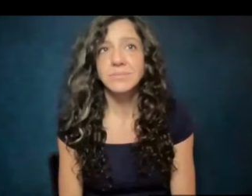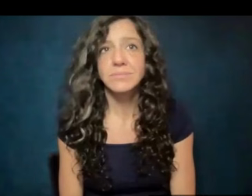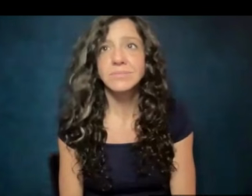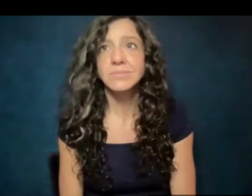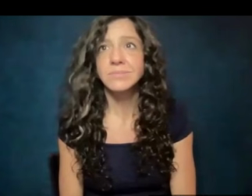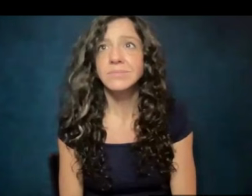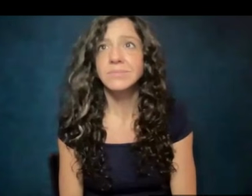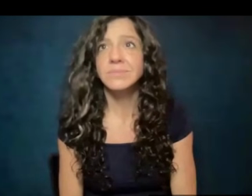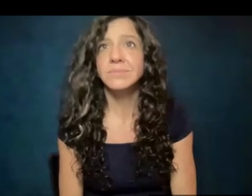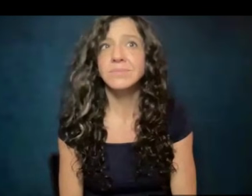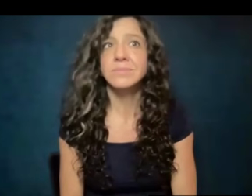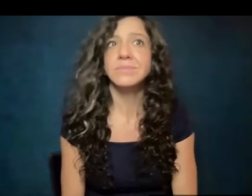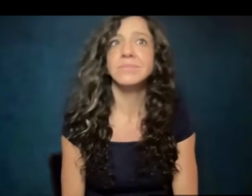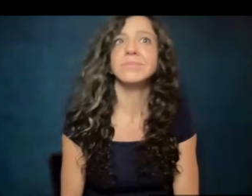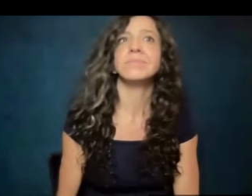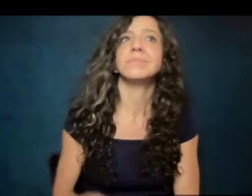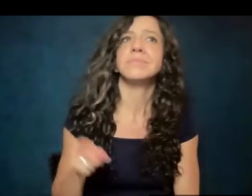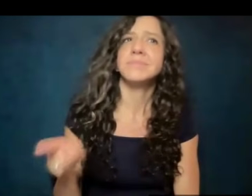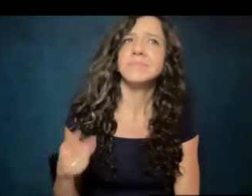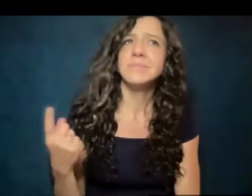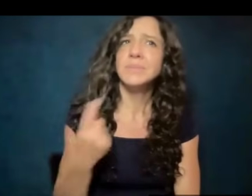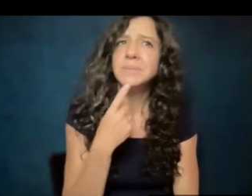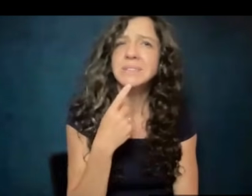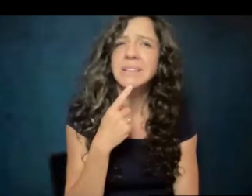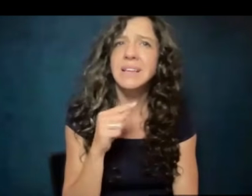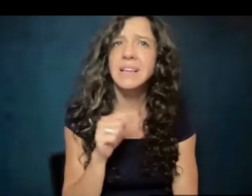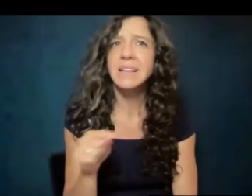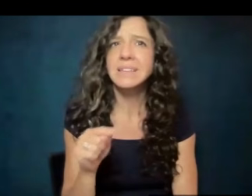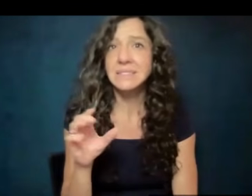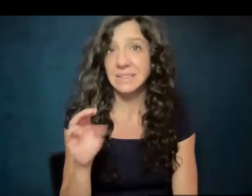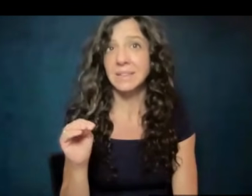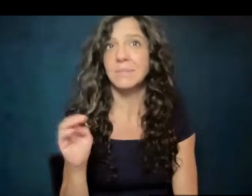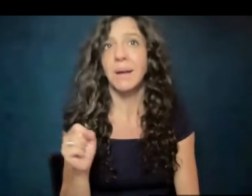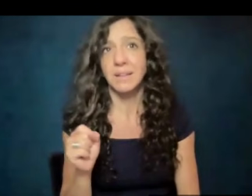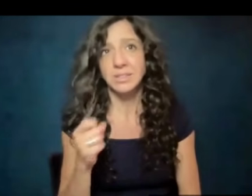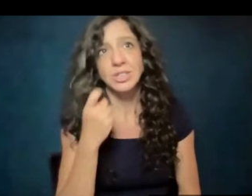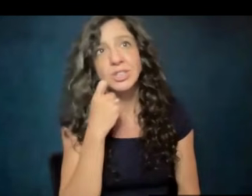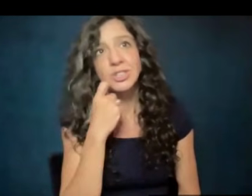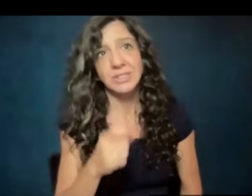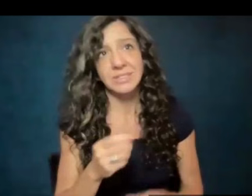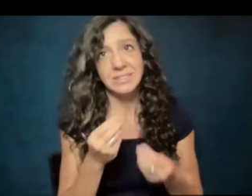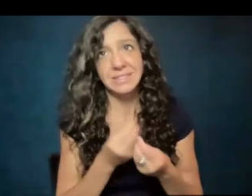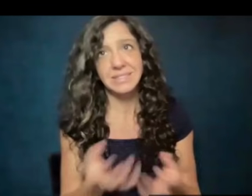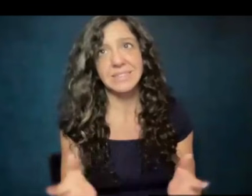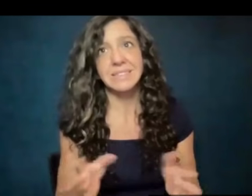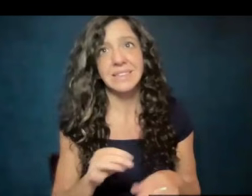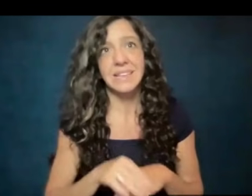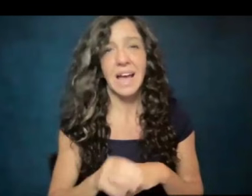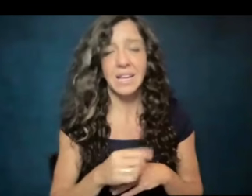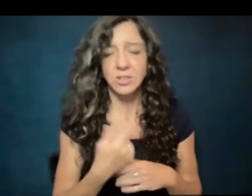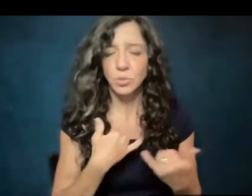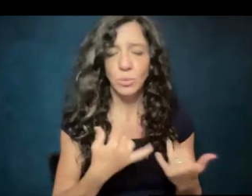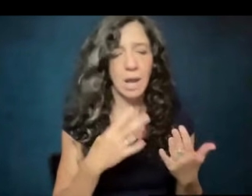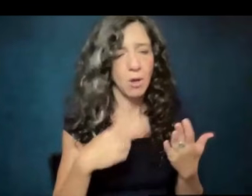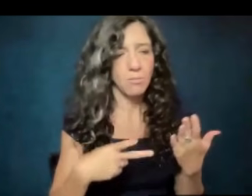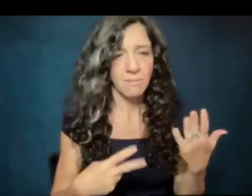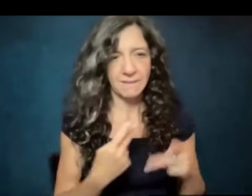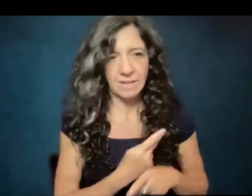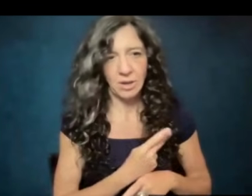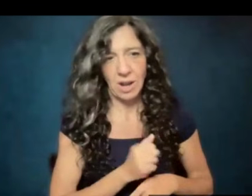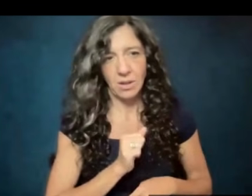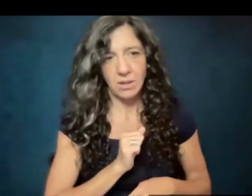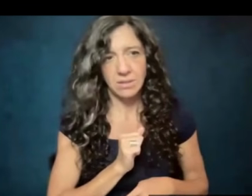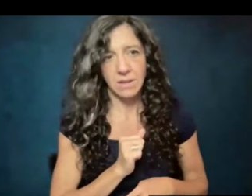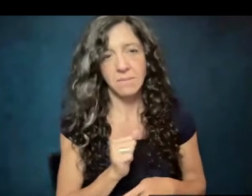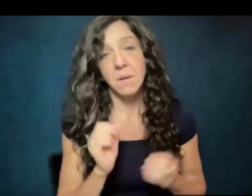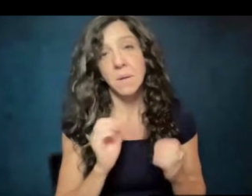just issued guidance, and so we're looking through them and trying to figure out a lot of these pieces right now. So there'll be more information to come,